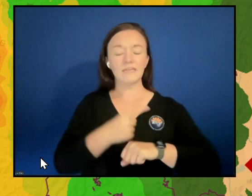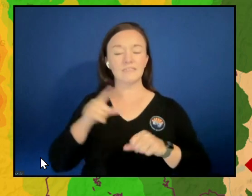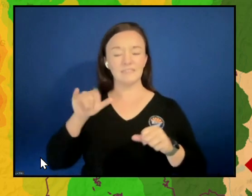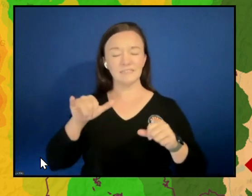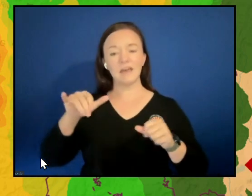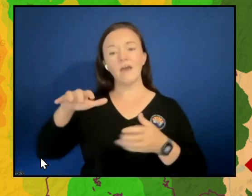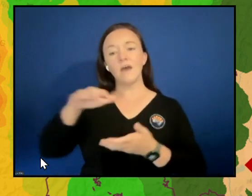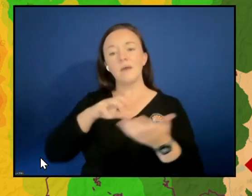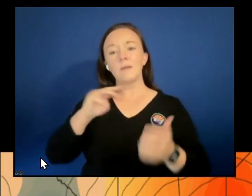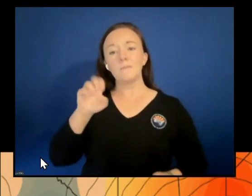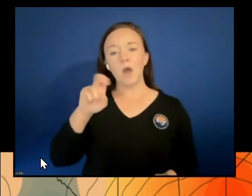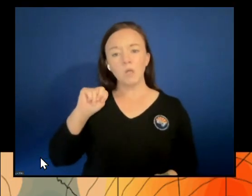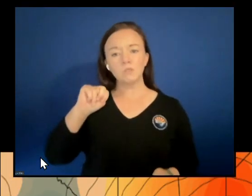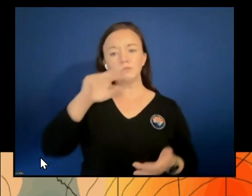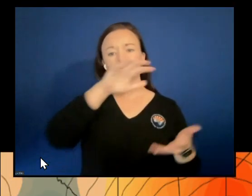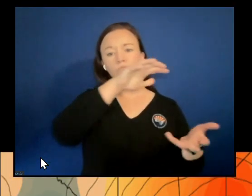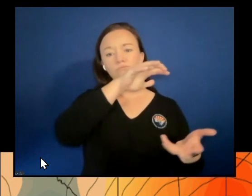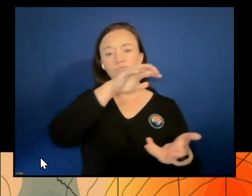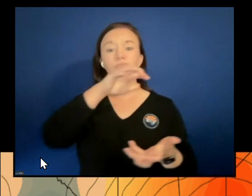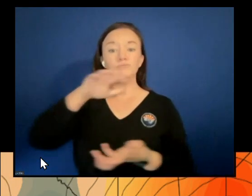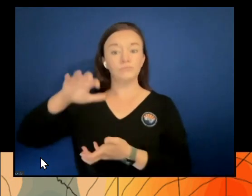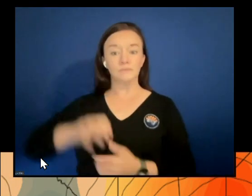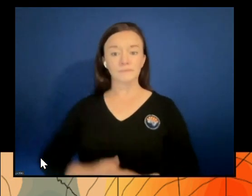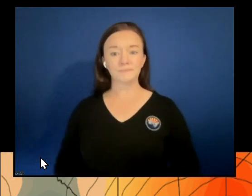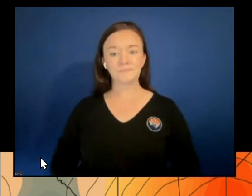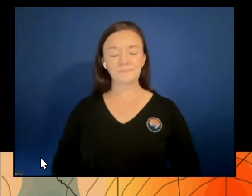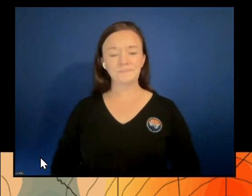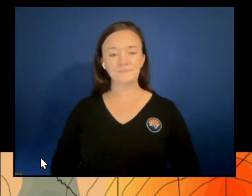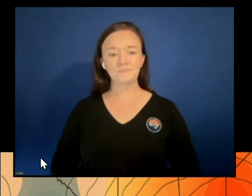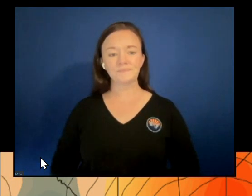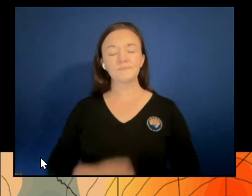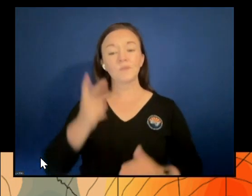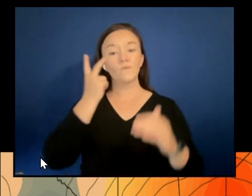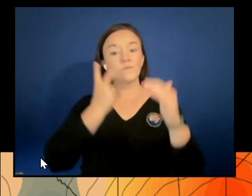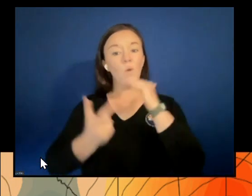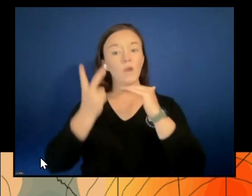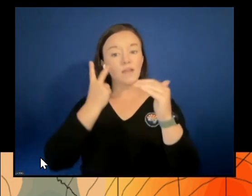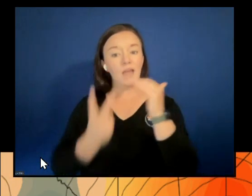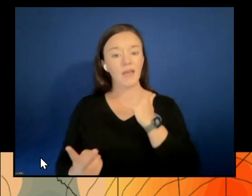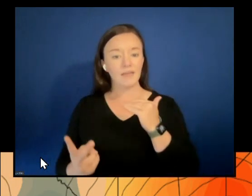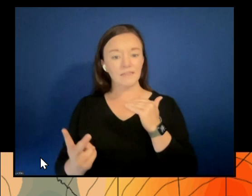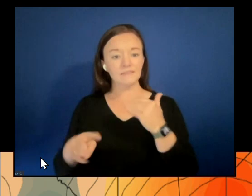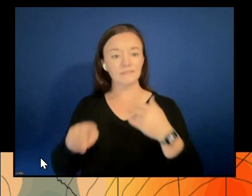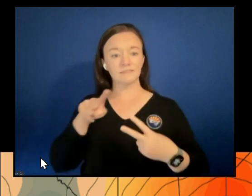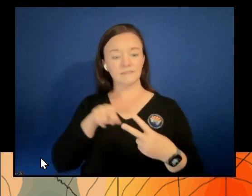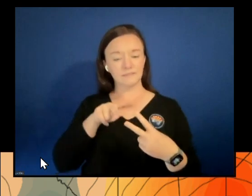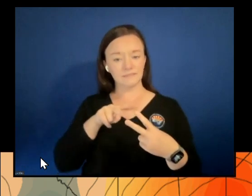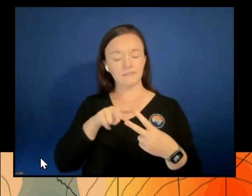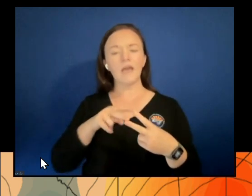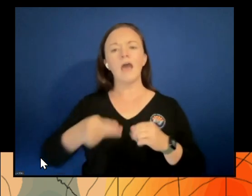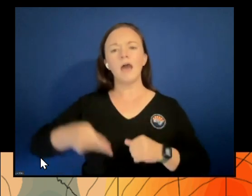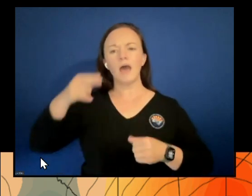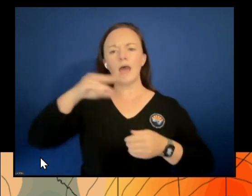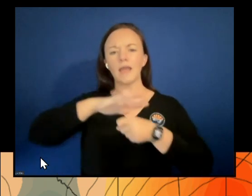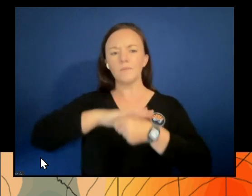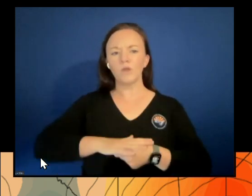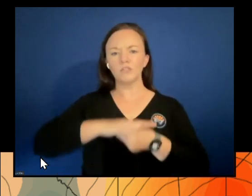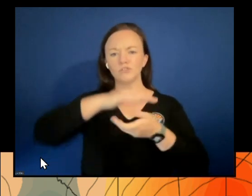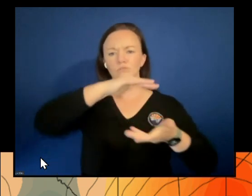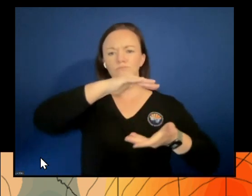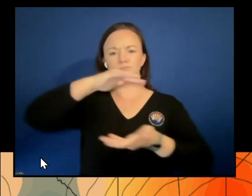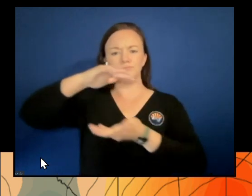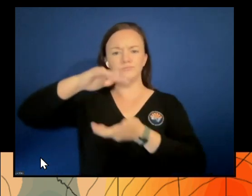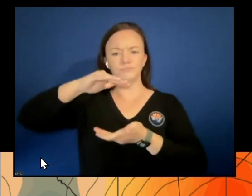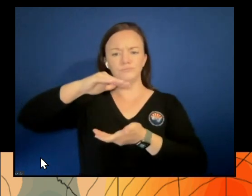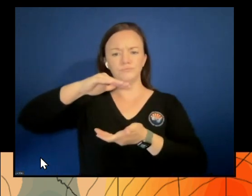area. Next slide, please. So just a forecast. What we're looking at is we have high pressure still centered over the central part of